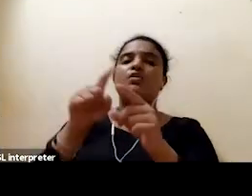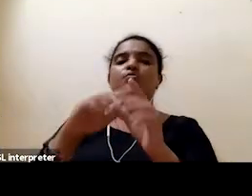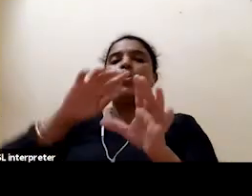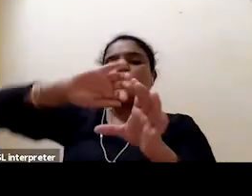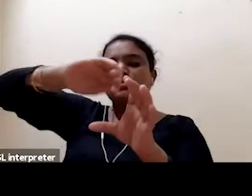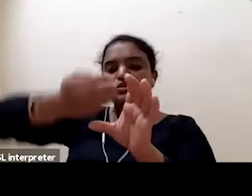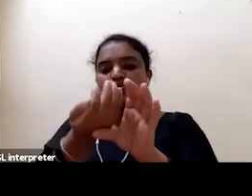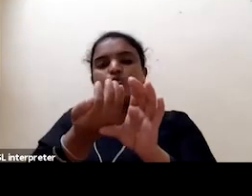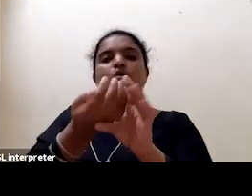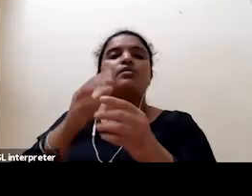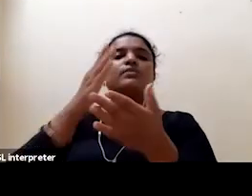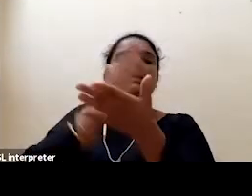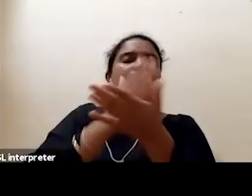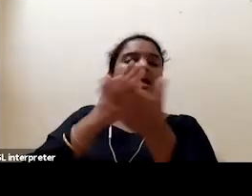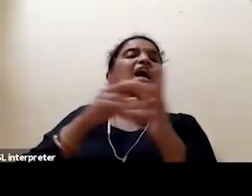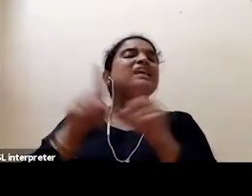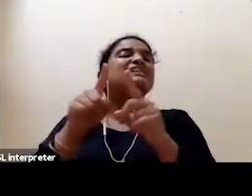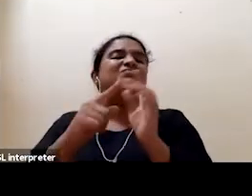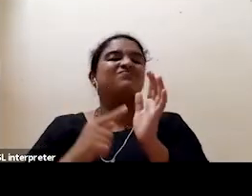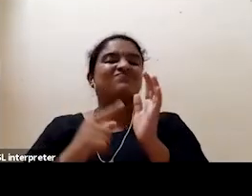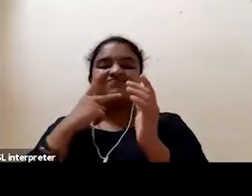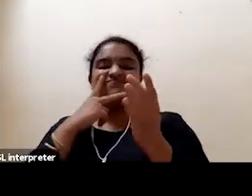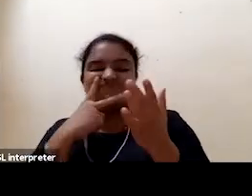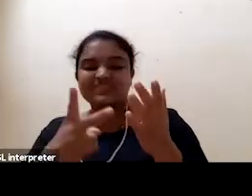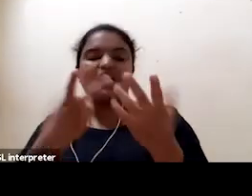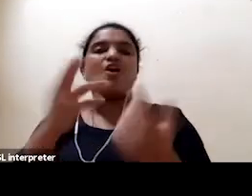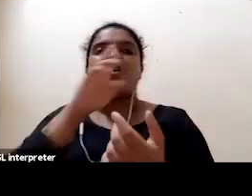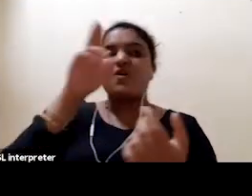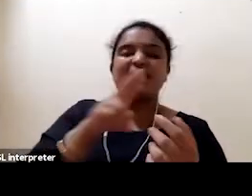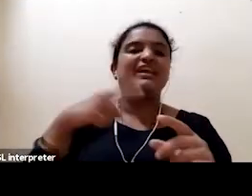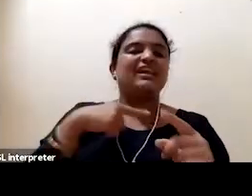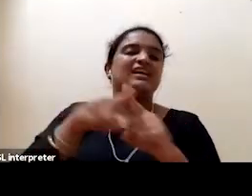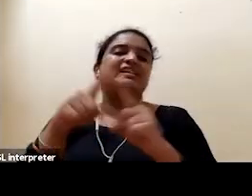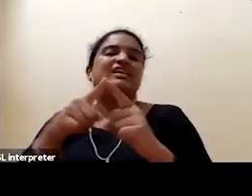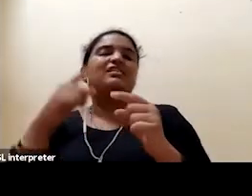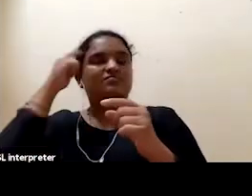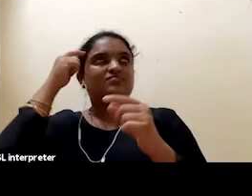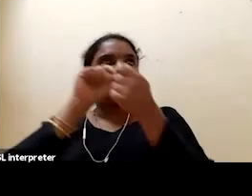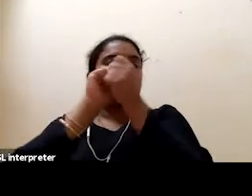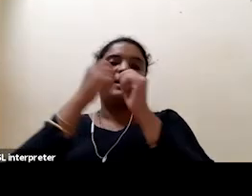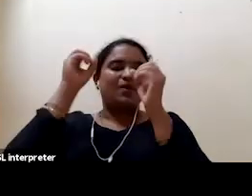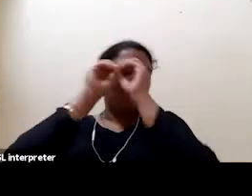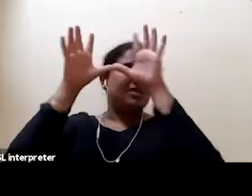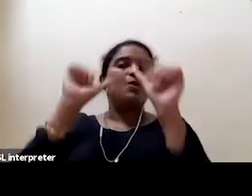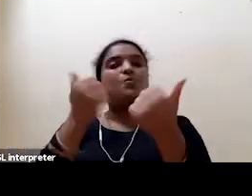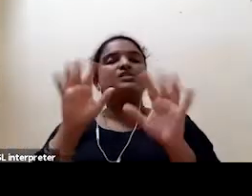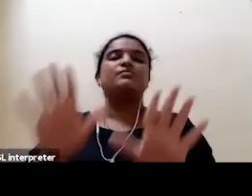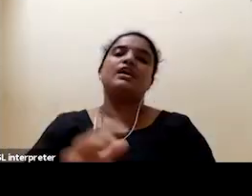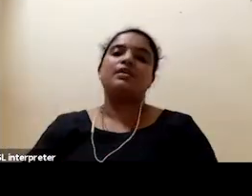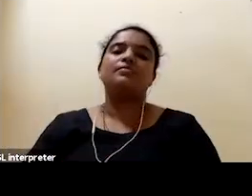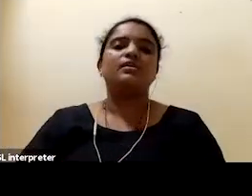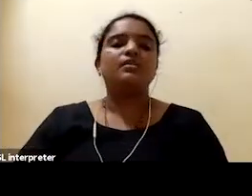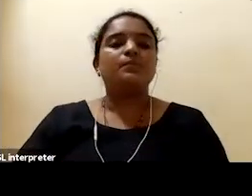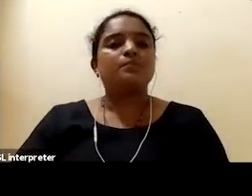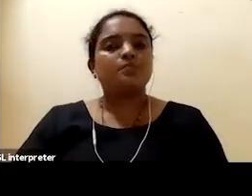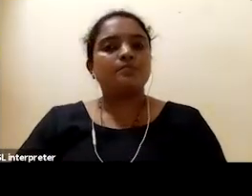crisp, and also gives a good visualization of what is happening in the reader's mind. Um, so the